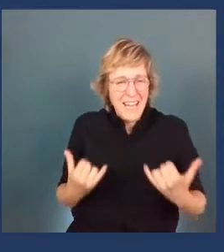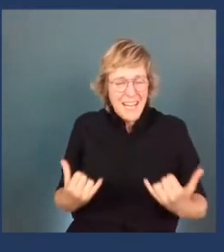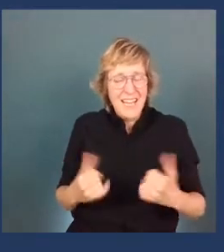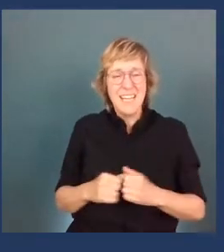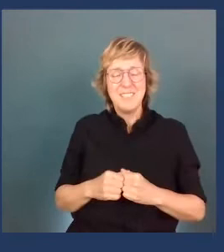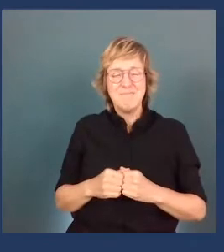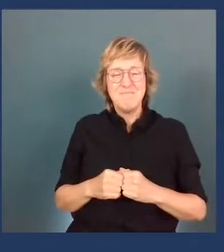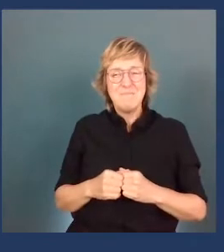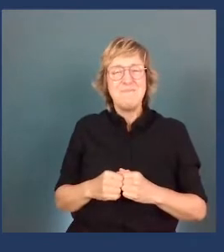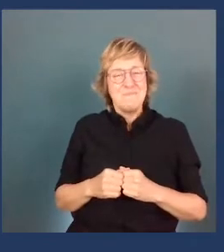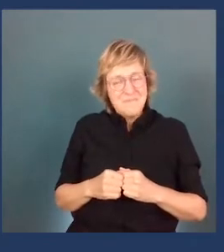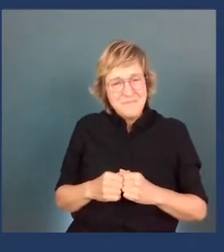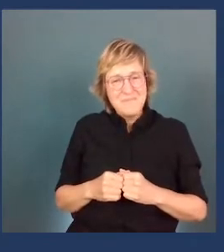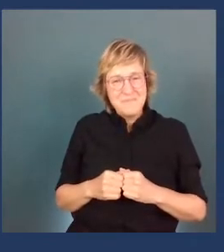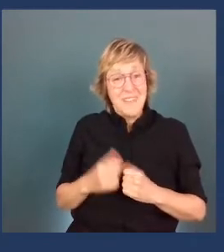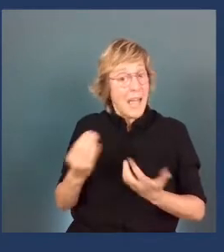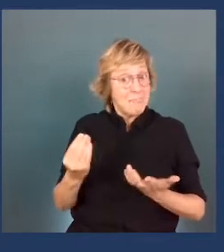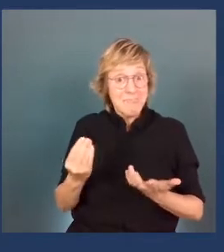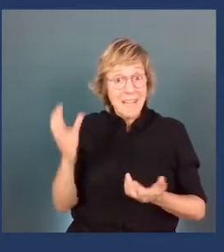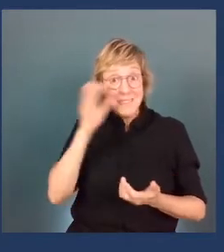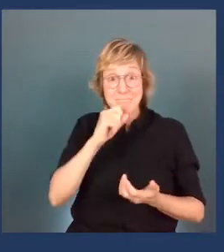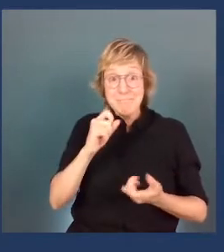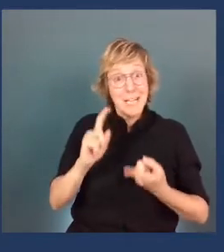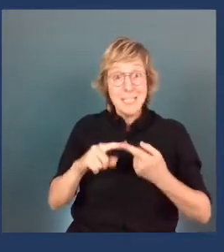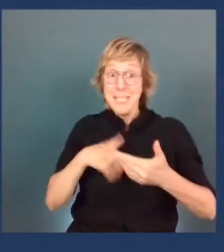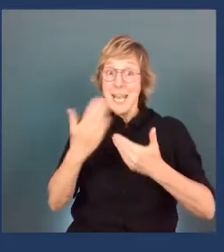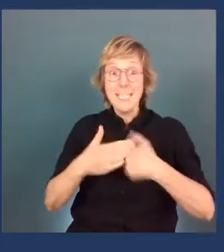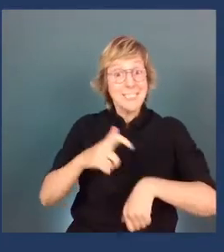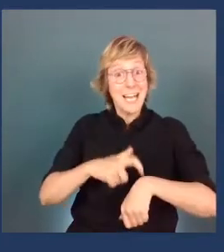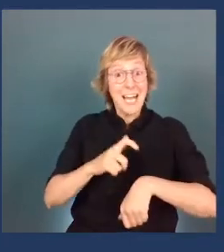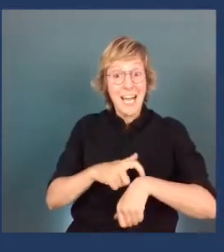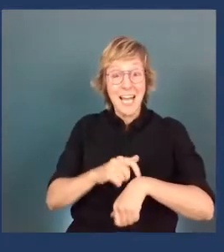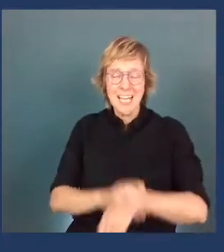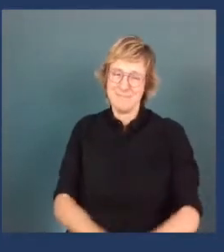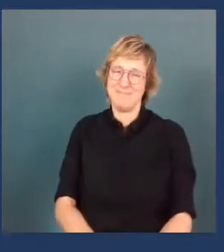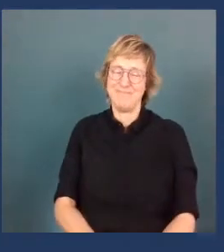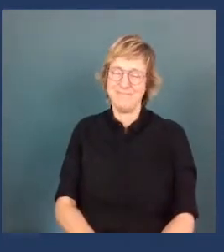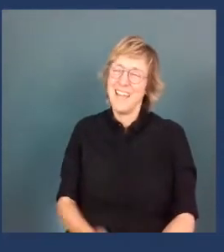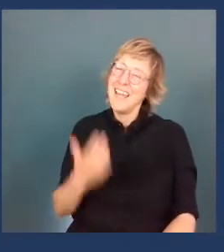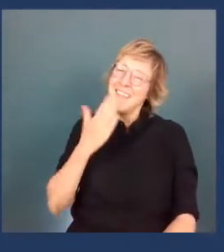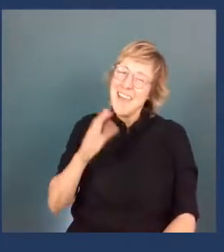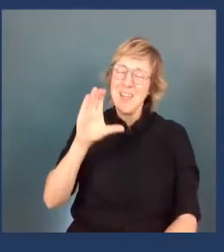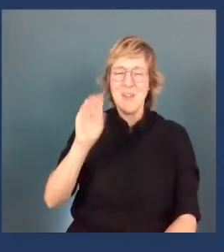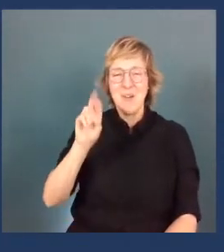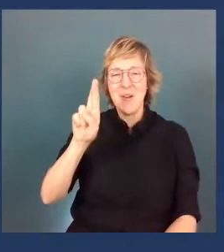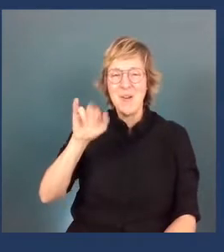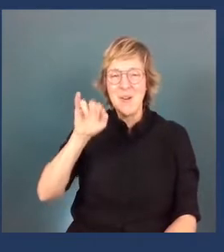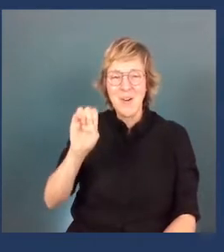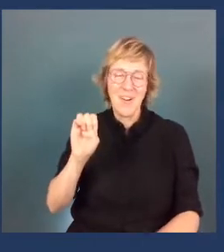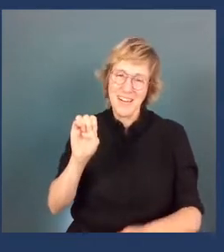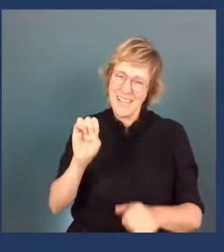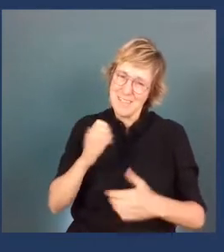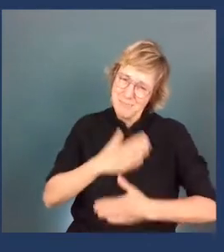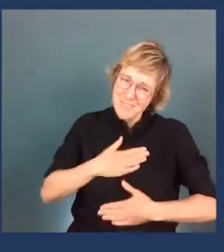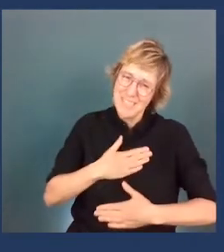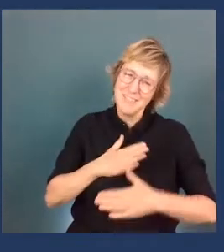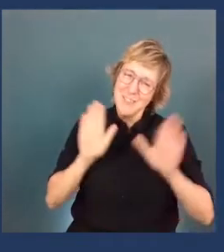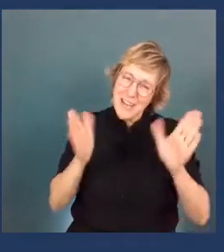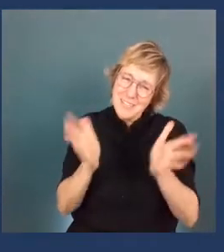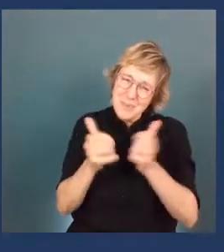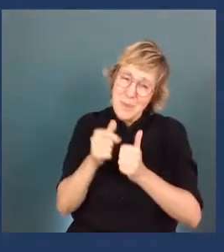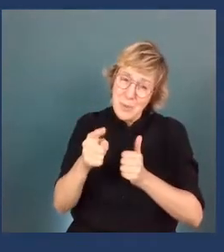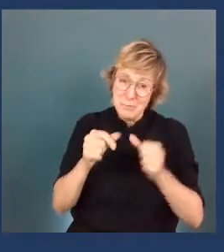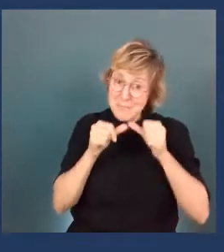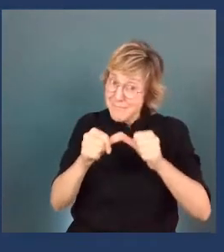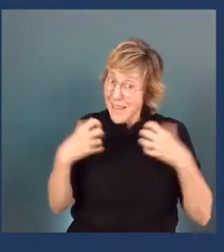today. And till the next time. Thank you so much, Corey. I really appreciate it. And it was great to speak to you today,